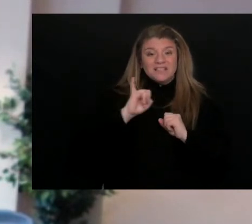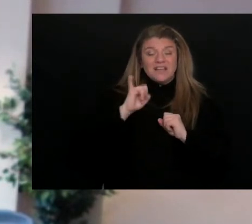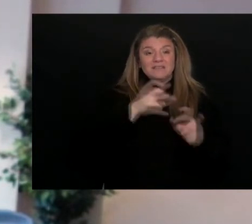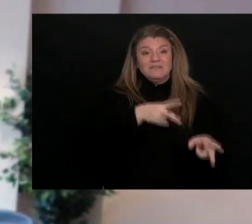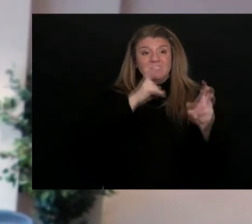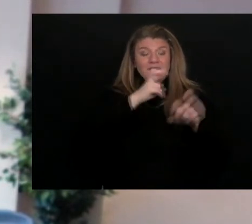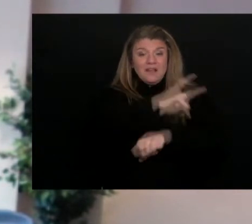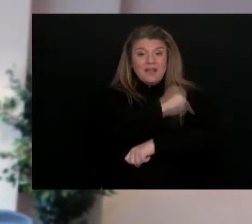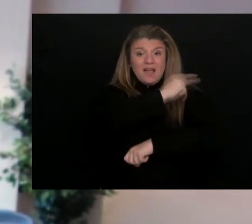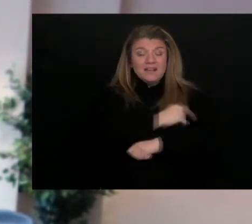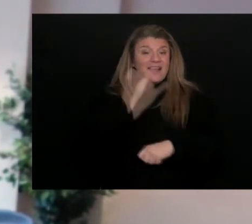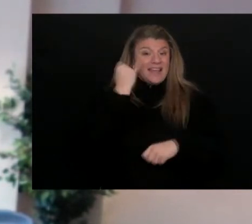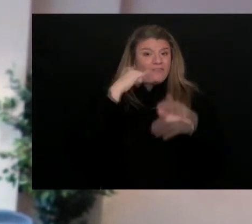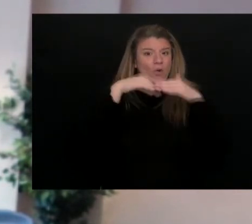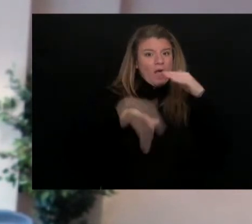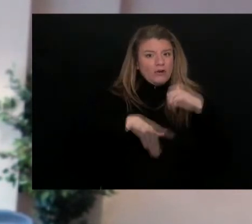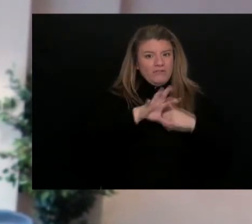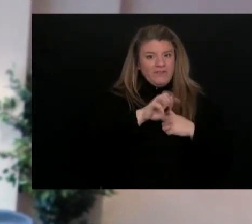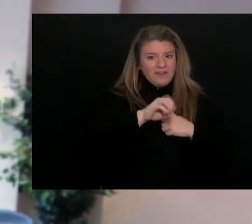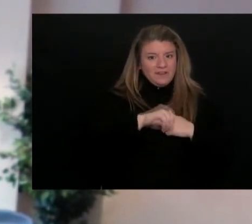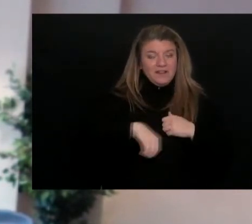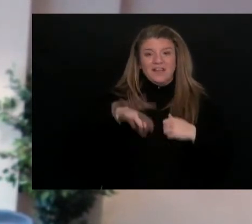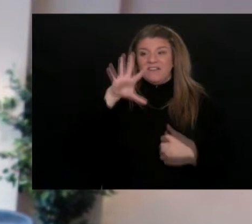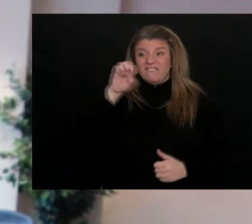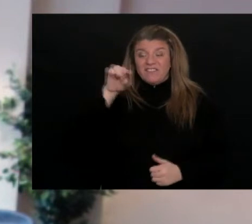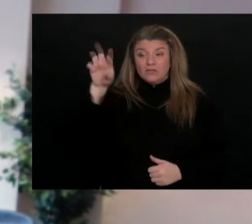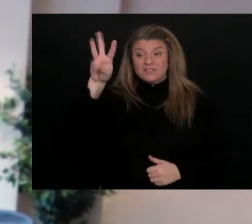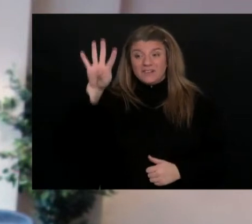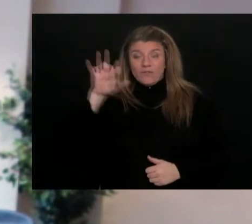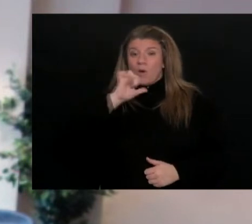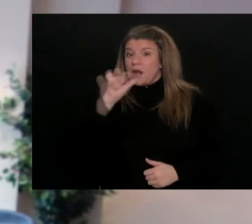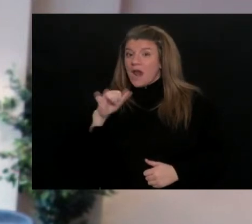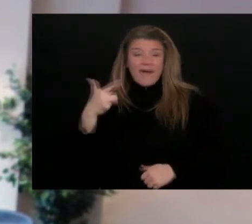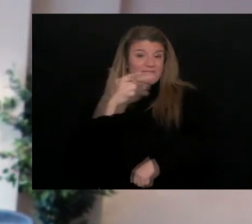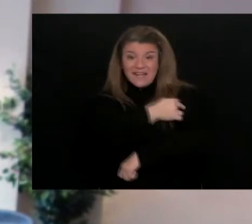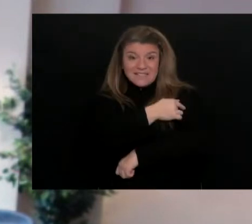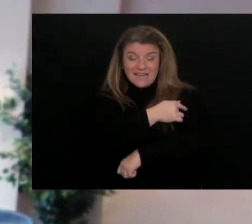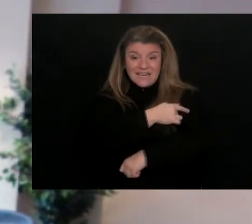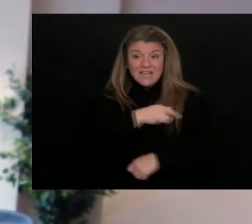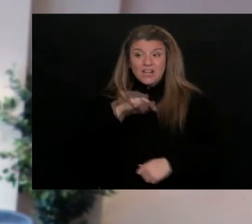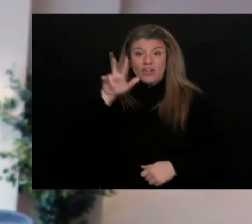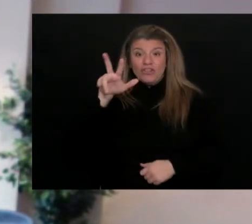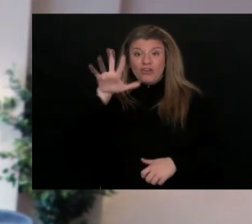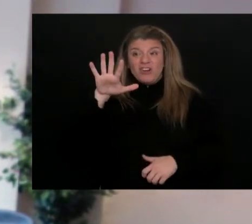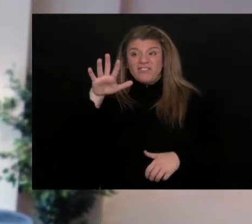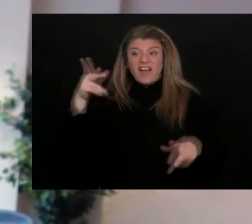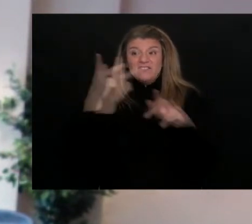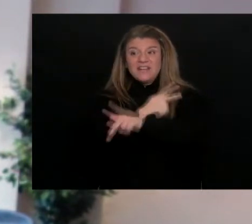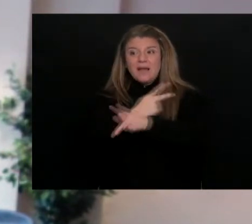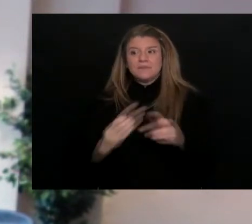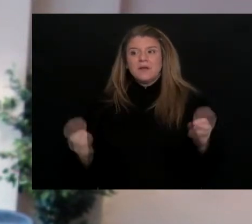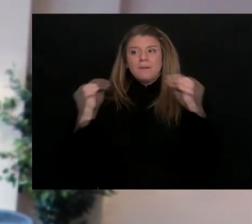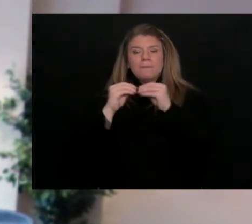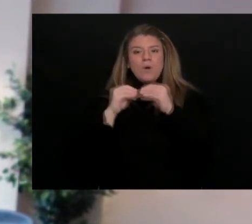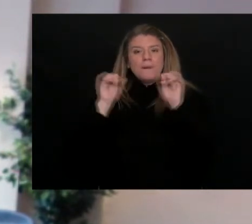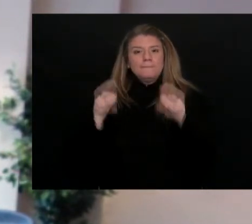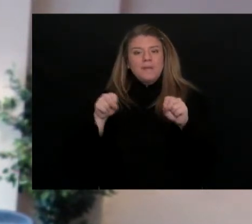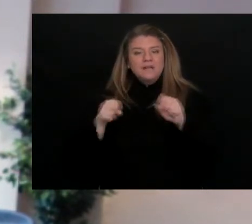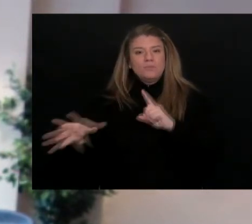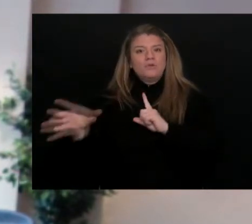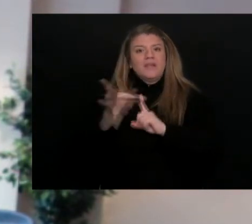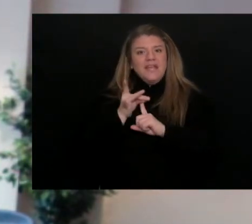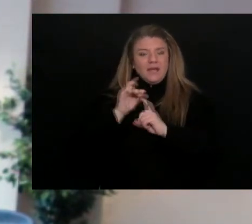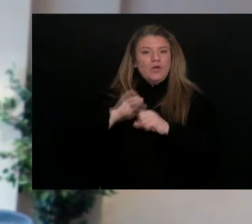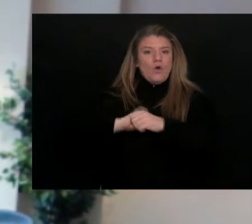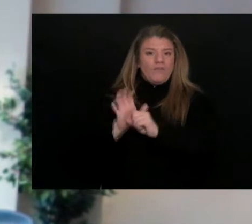50 years old, if you're 50 to 64 and unvaccinated, 35 times more likely to get COVID-19 and be